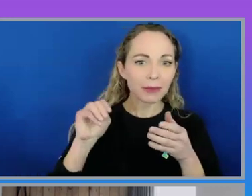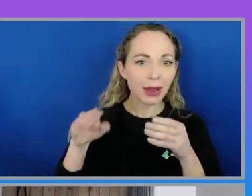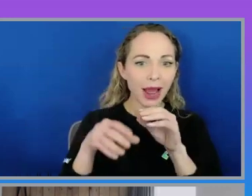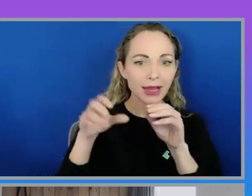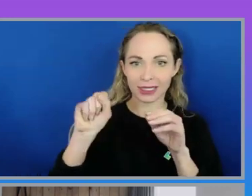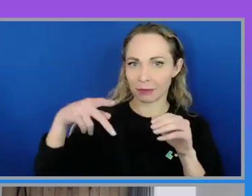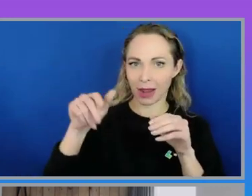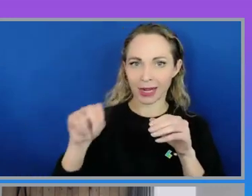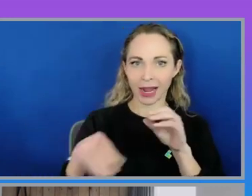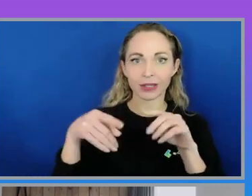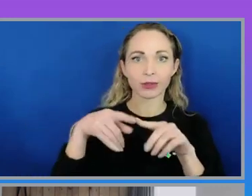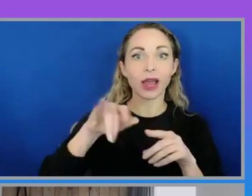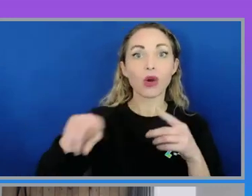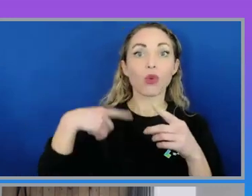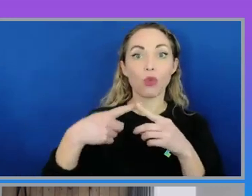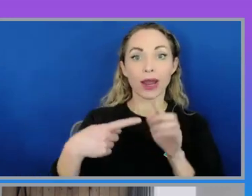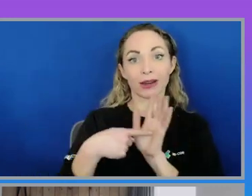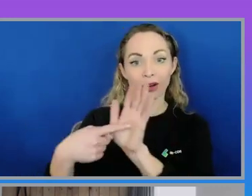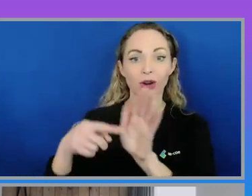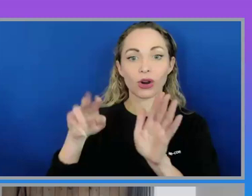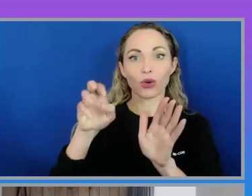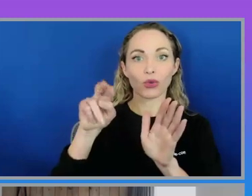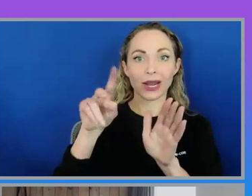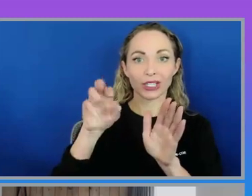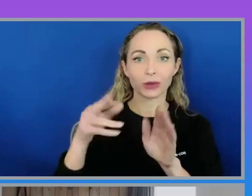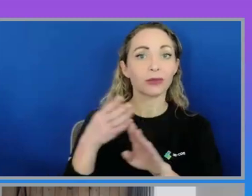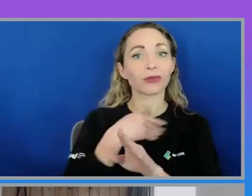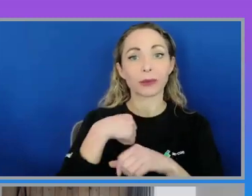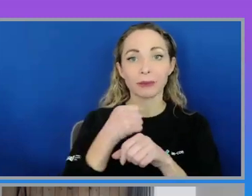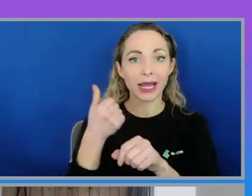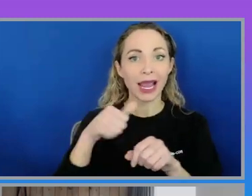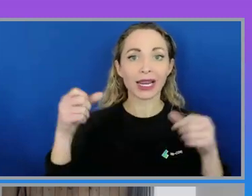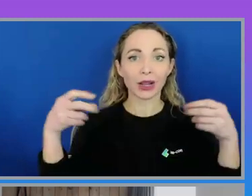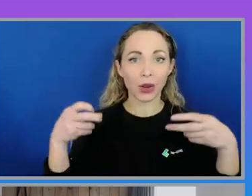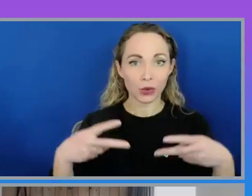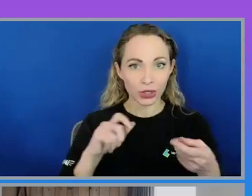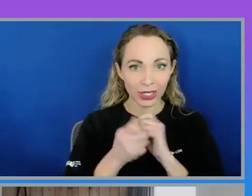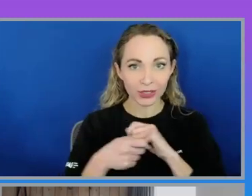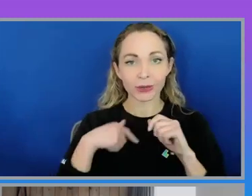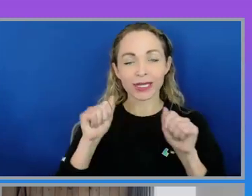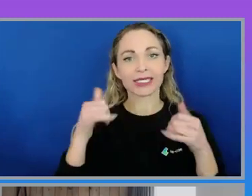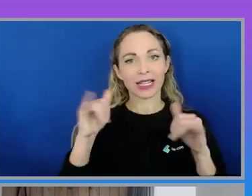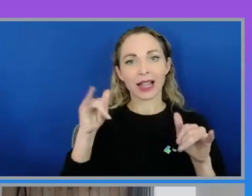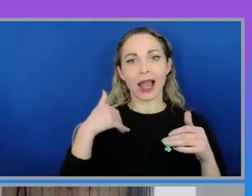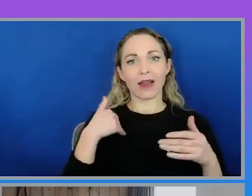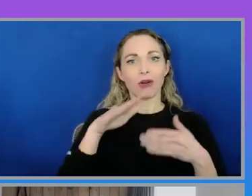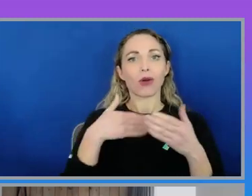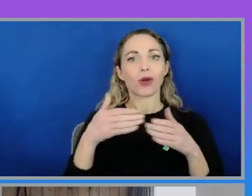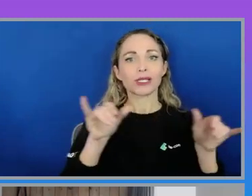And when rendered, like before we made any code changes, we'll still have the same visual elements in the